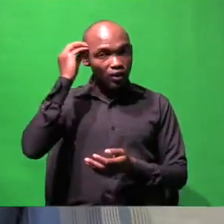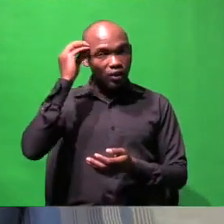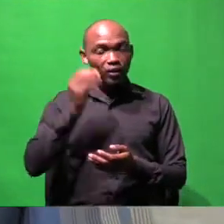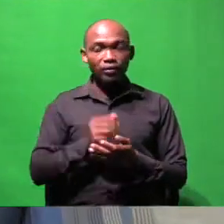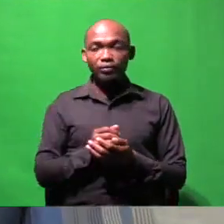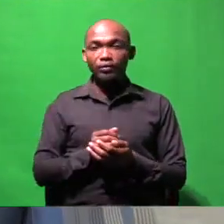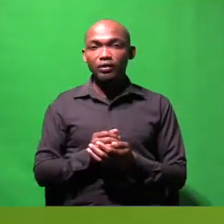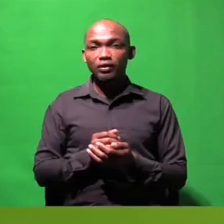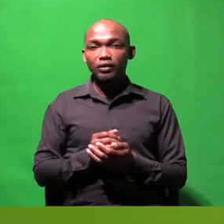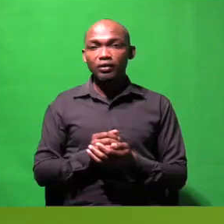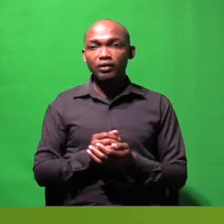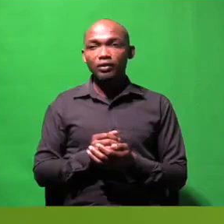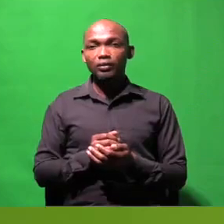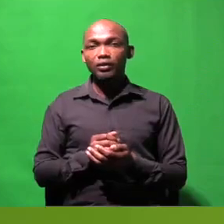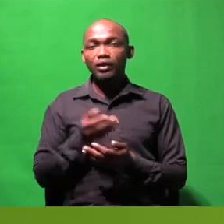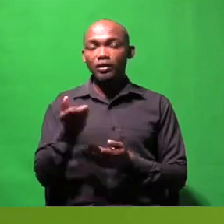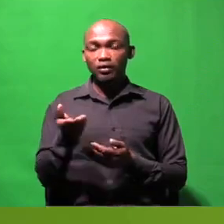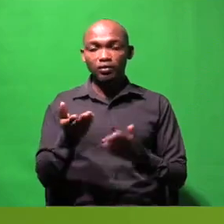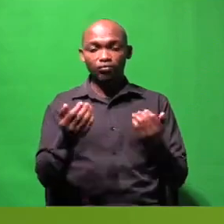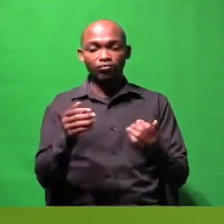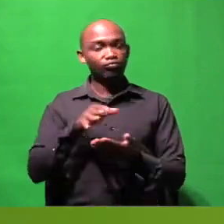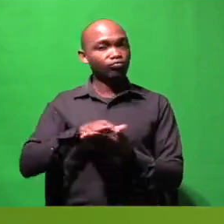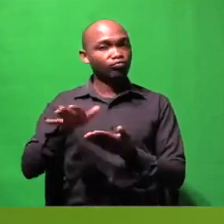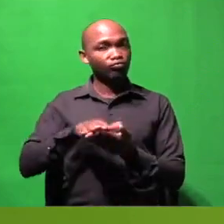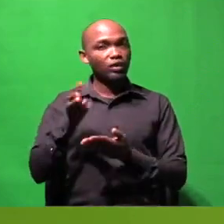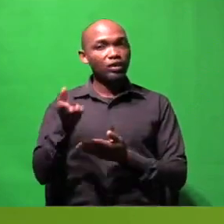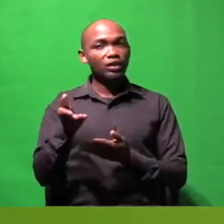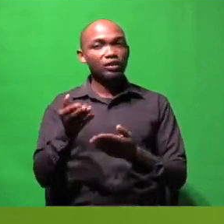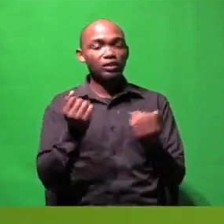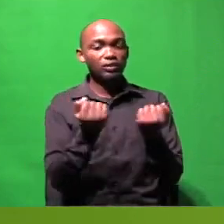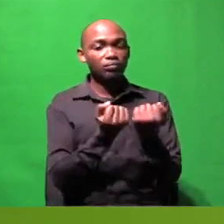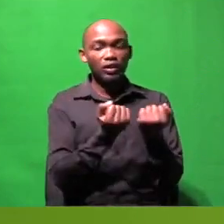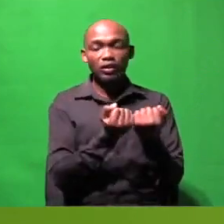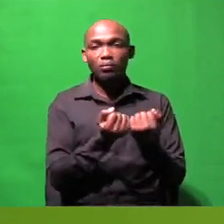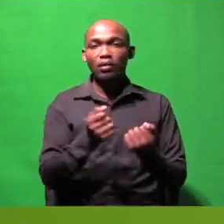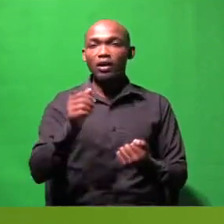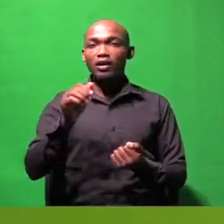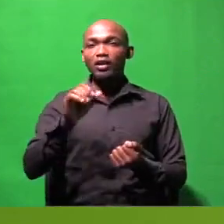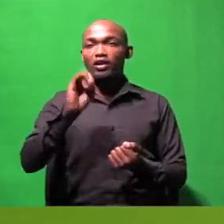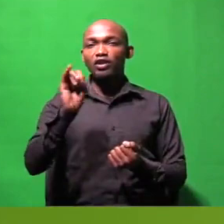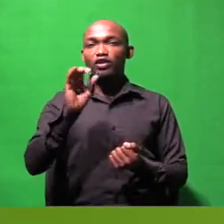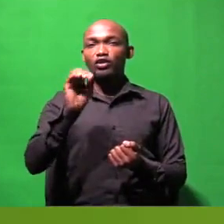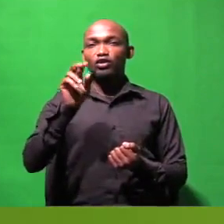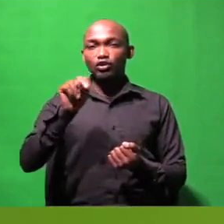seen postulate that proposed by John Dalton.